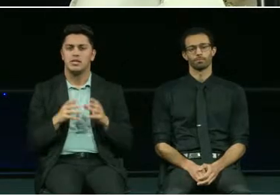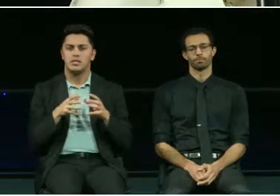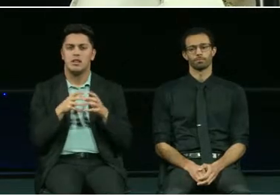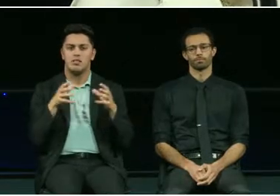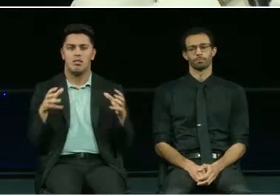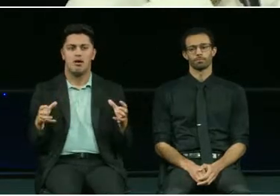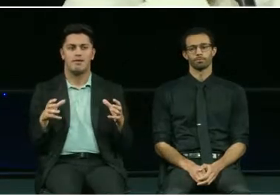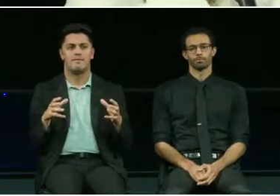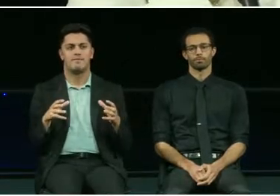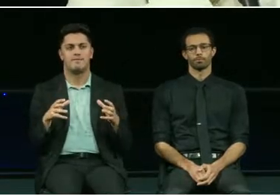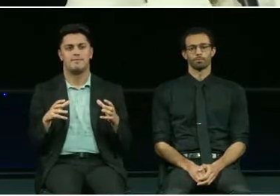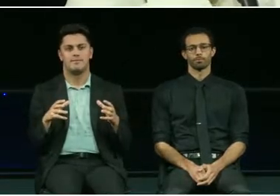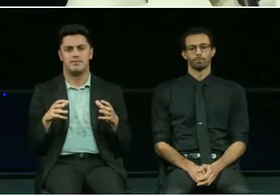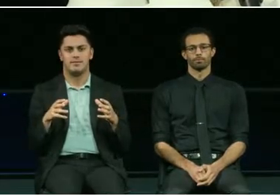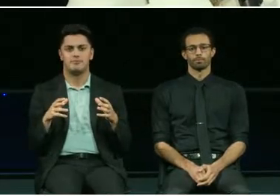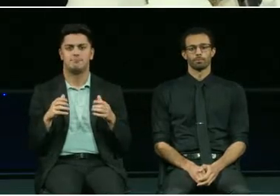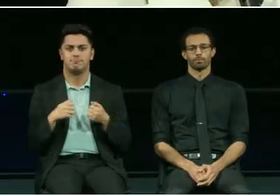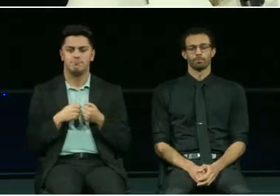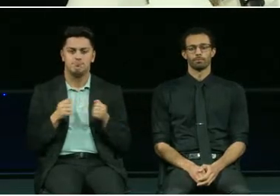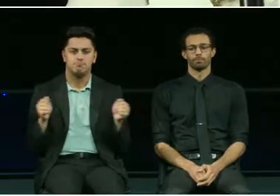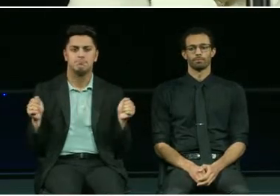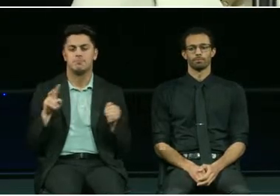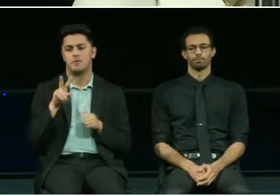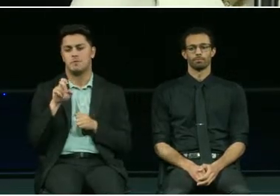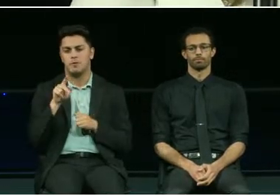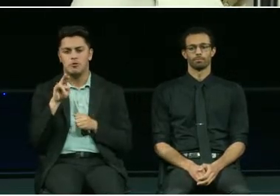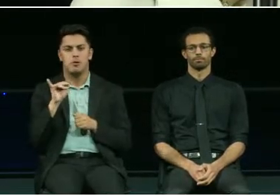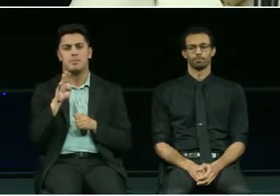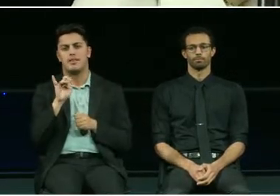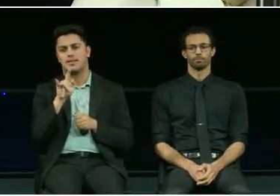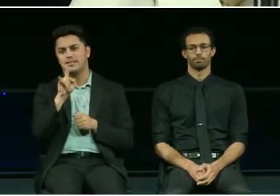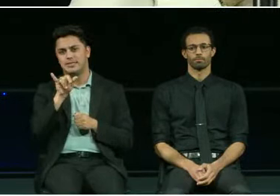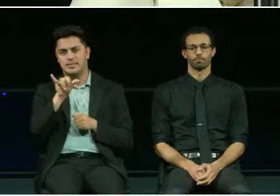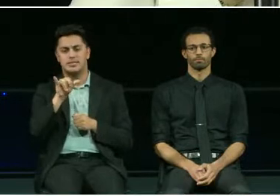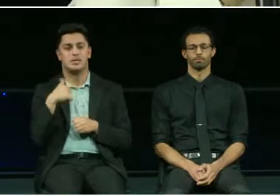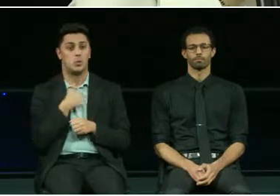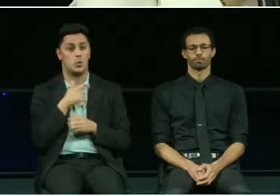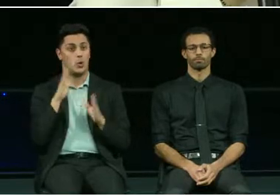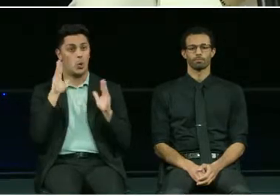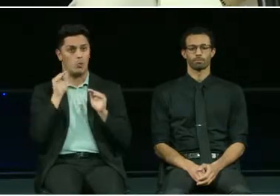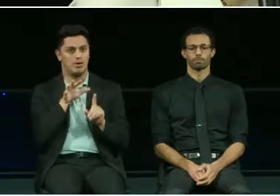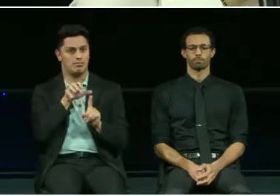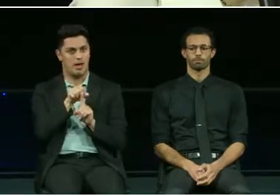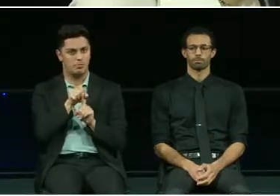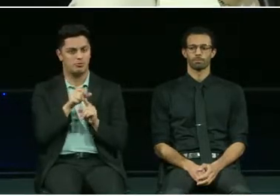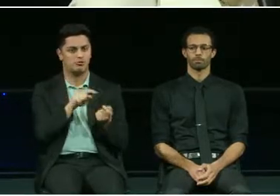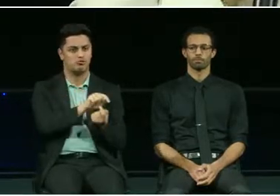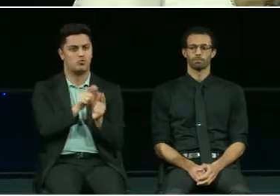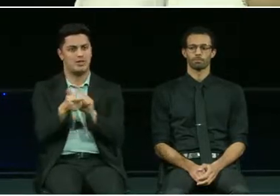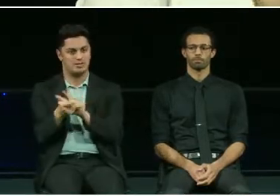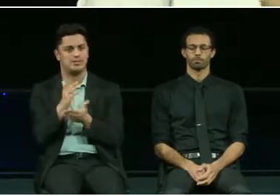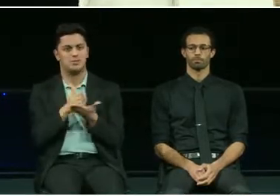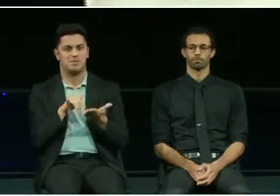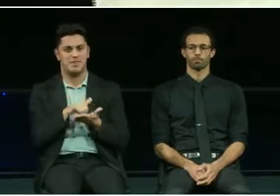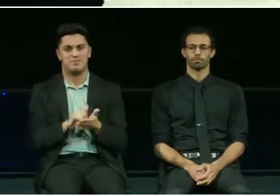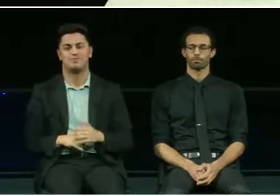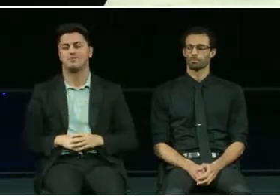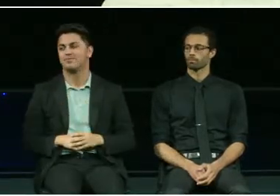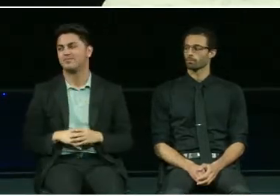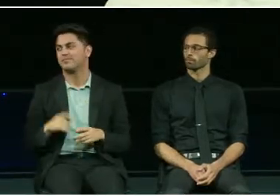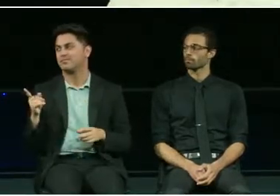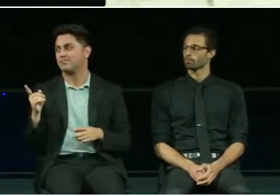of awe-worthy moments for even the crew, and we hope we were able to capture and translate some of those.